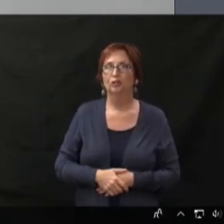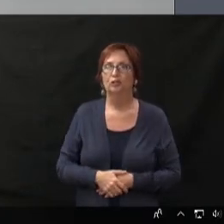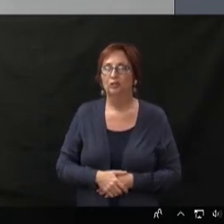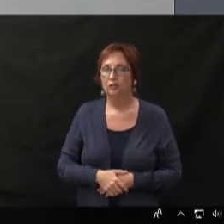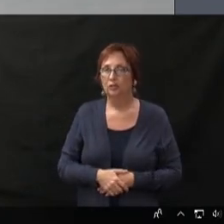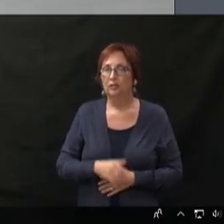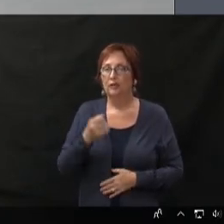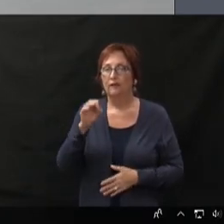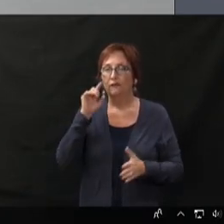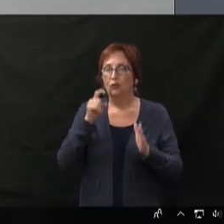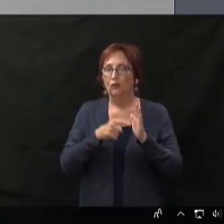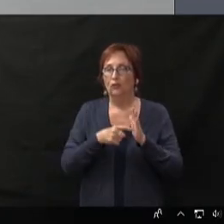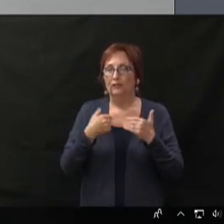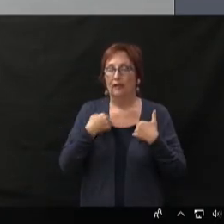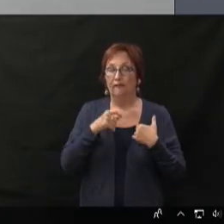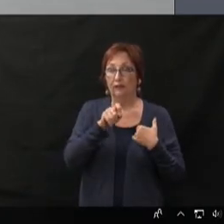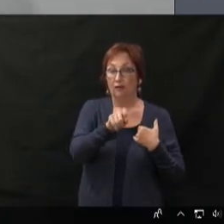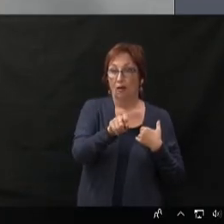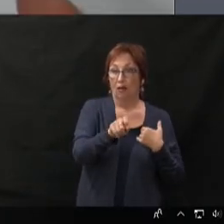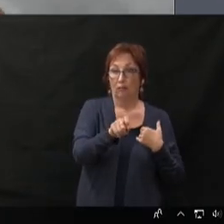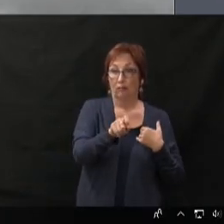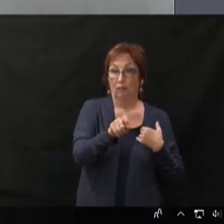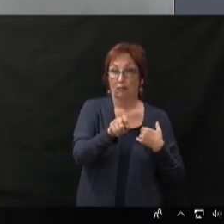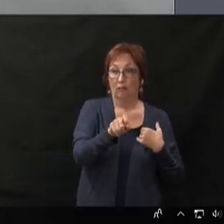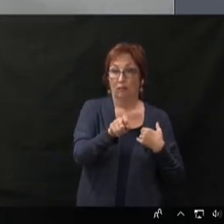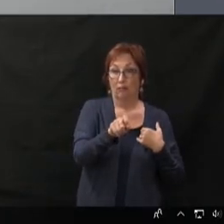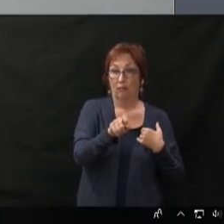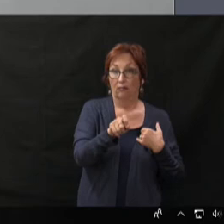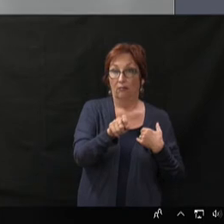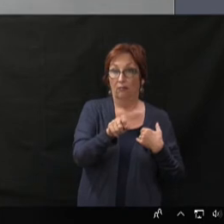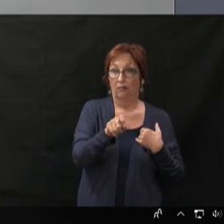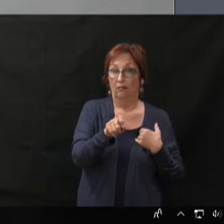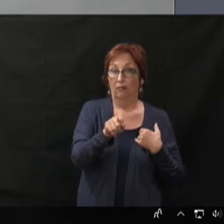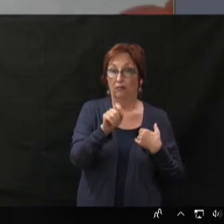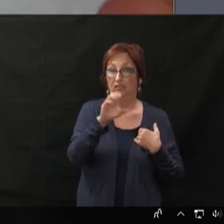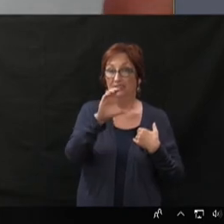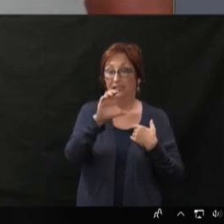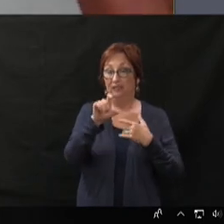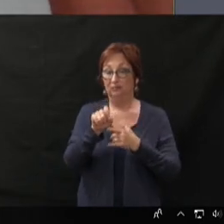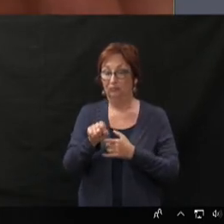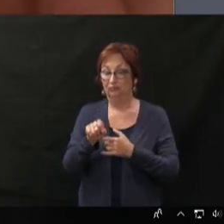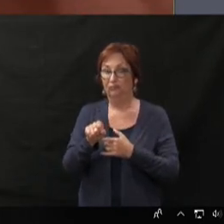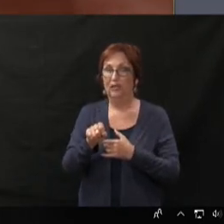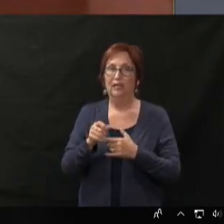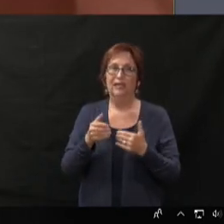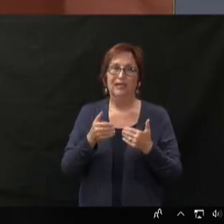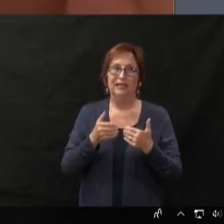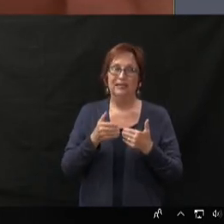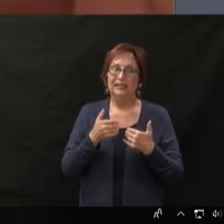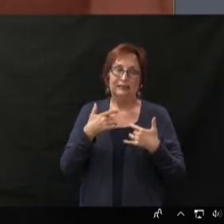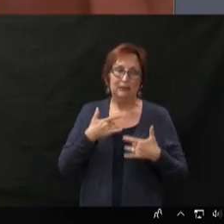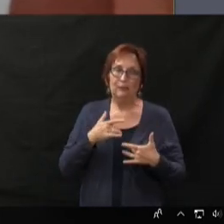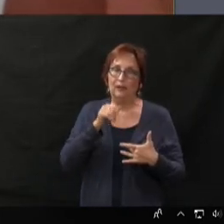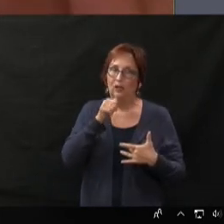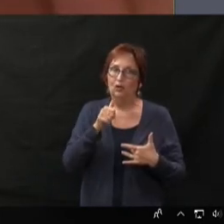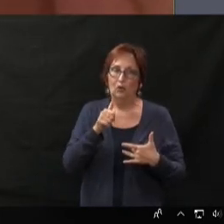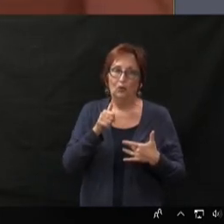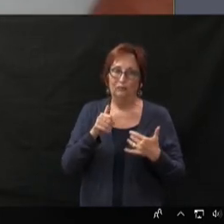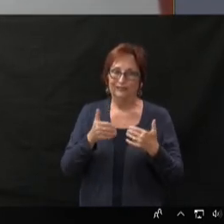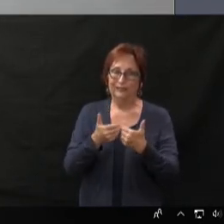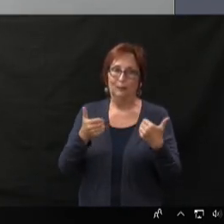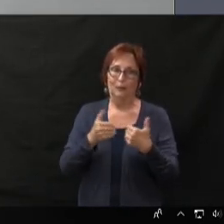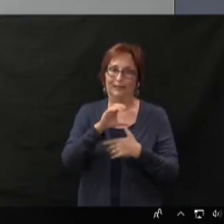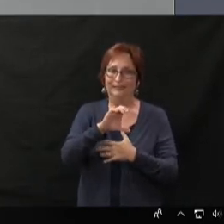because you notice I put a dot there because it, and typically you would not break apart CK, right? You're going to keep CK